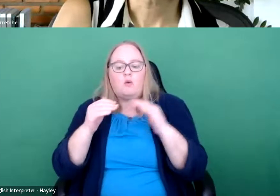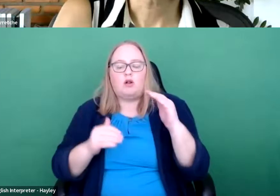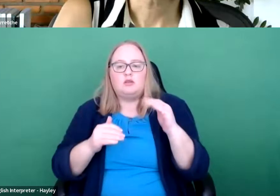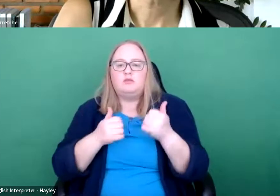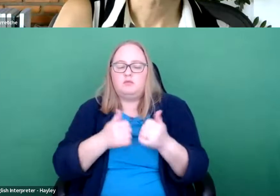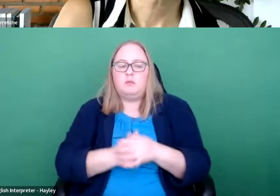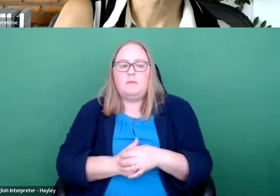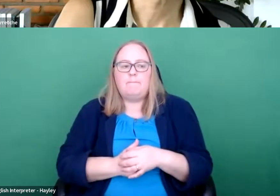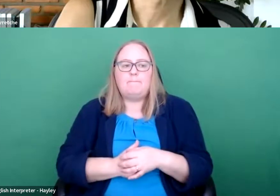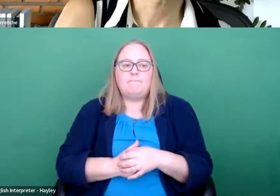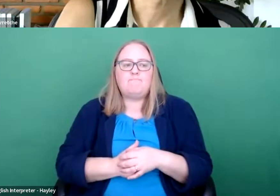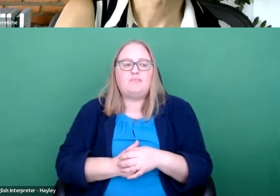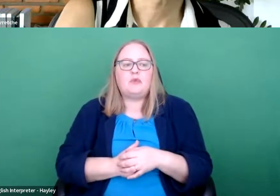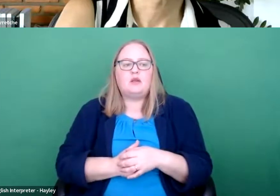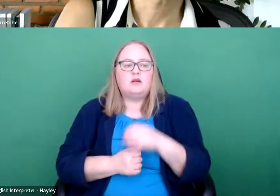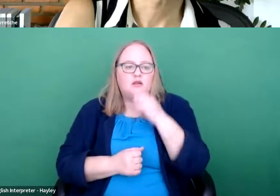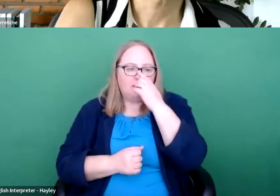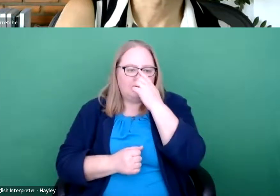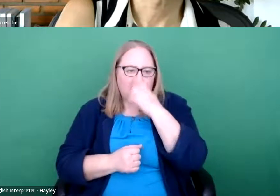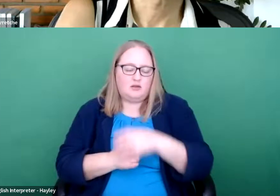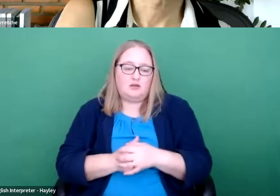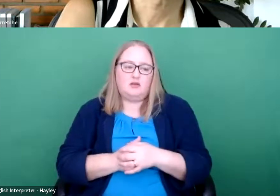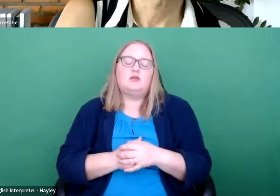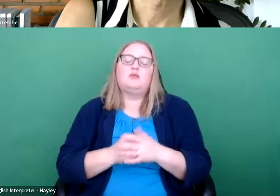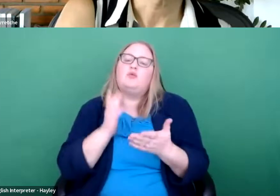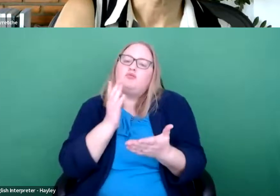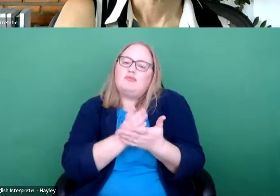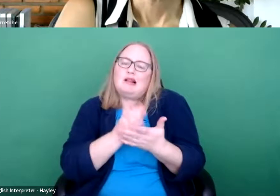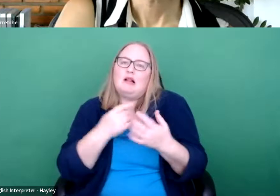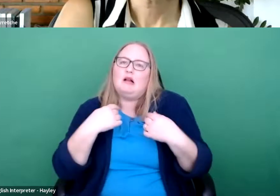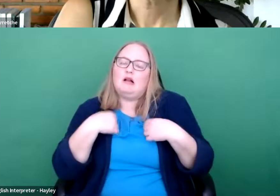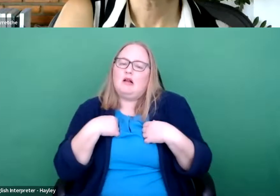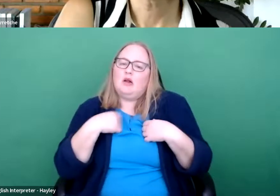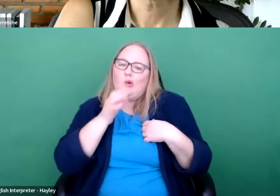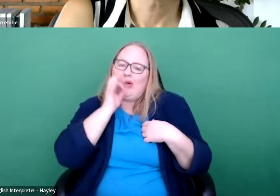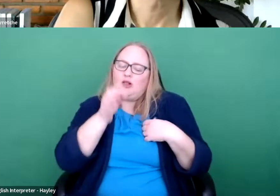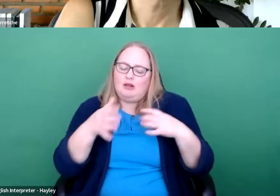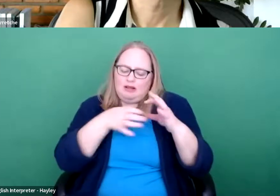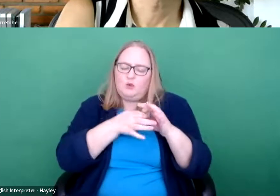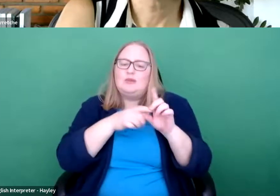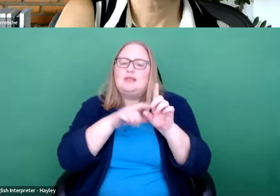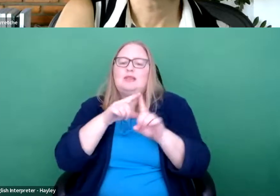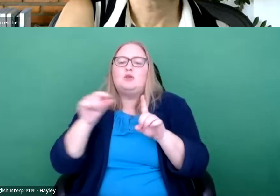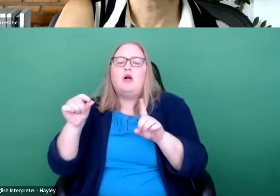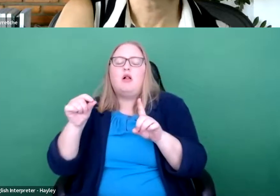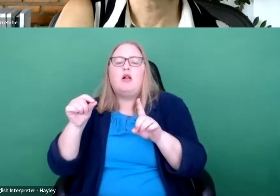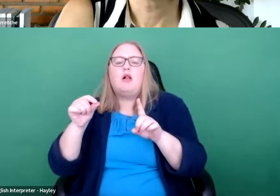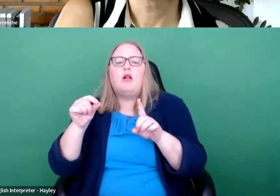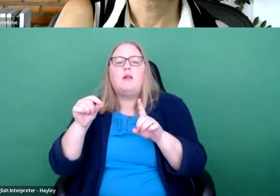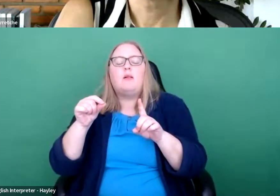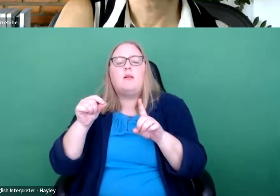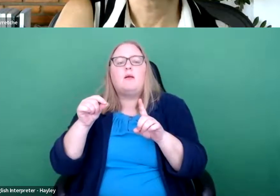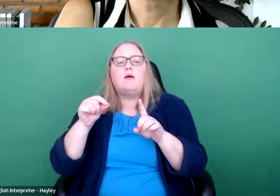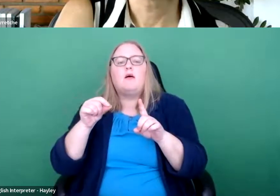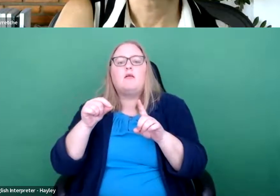is just relating to what you said about the digital platforms amplifying, as like when it comes to like protests and different movements, how